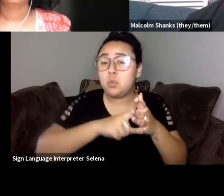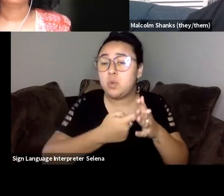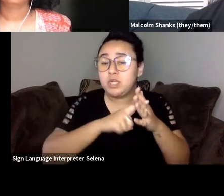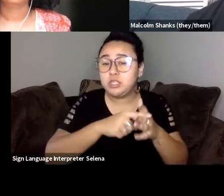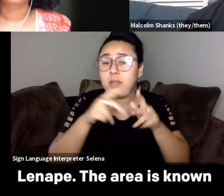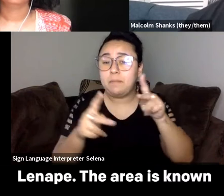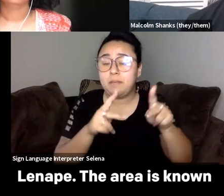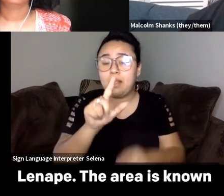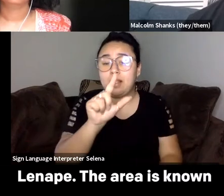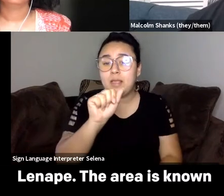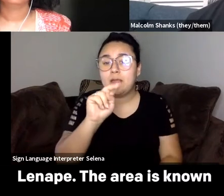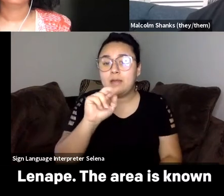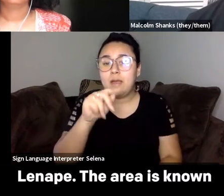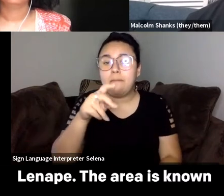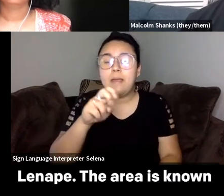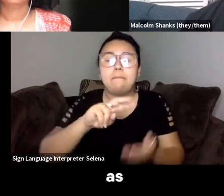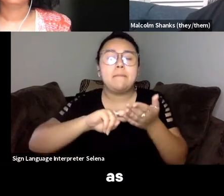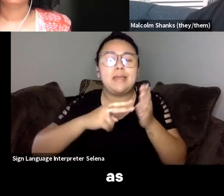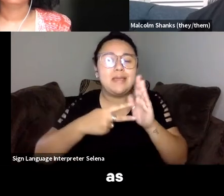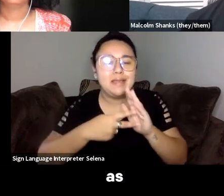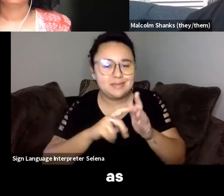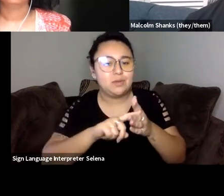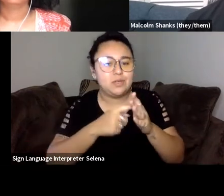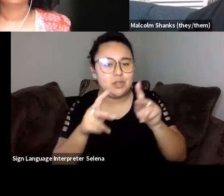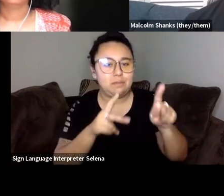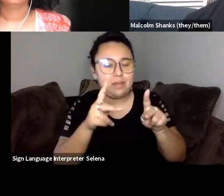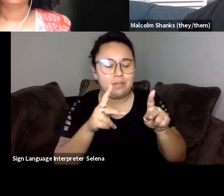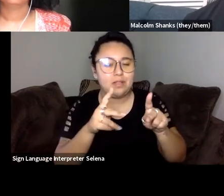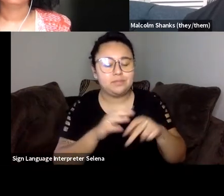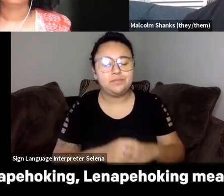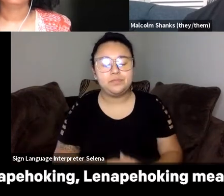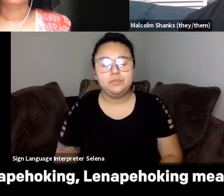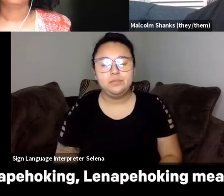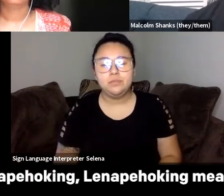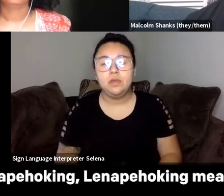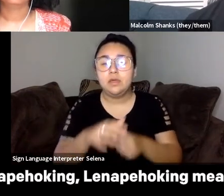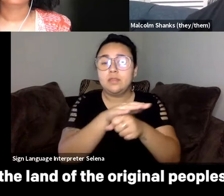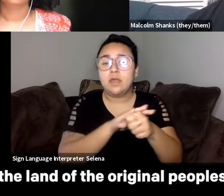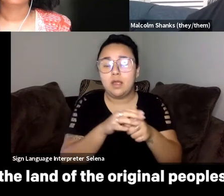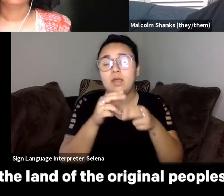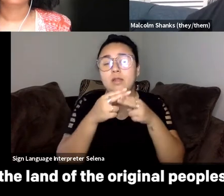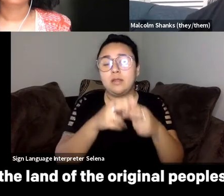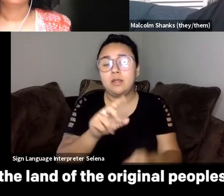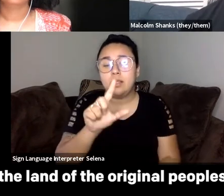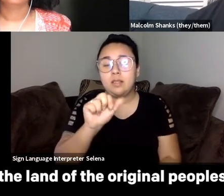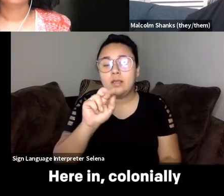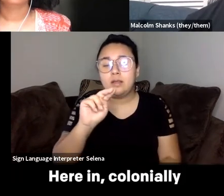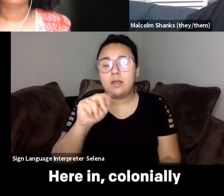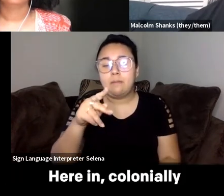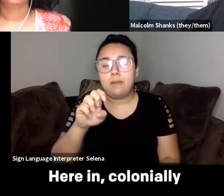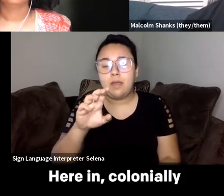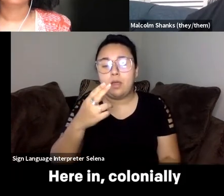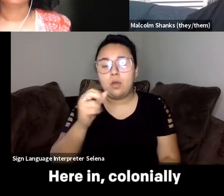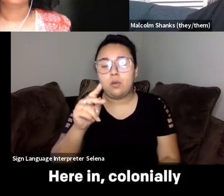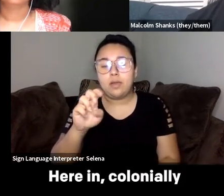languages of Lenape. The area is known as Lenape-Hoking. Lenape-Hoking means in the land